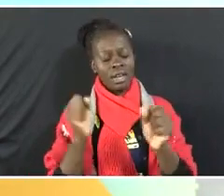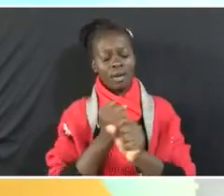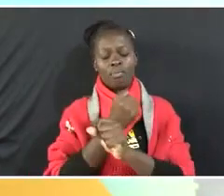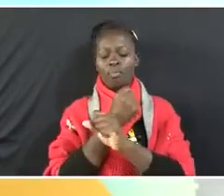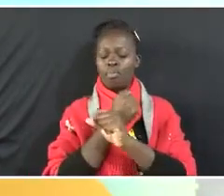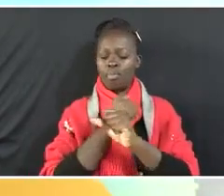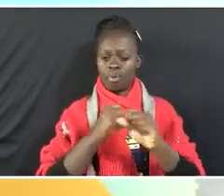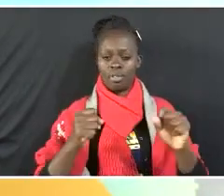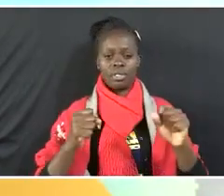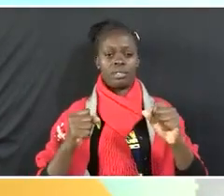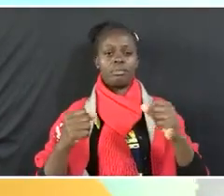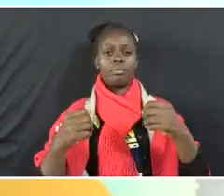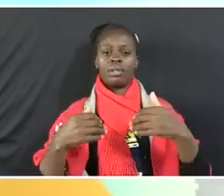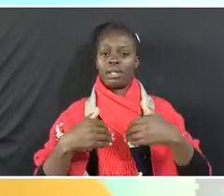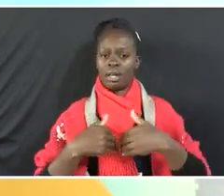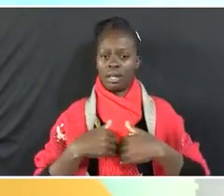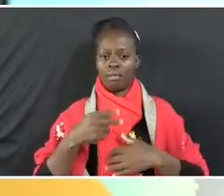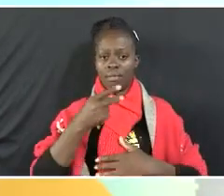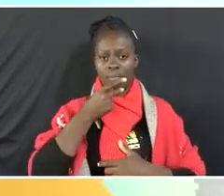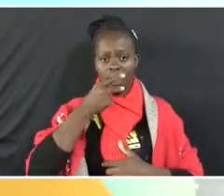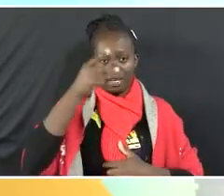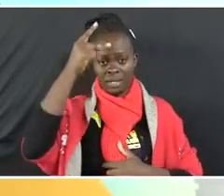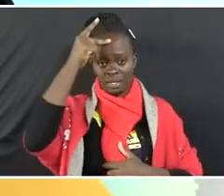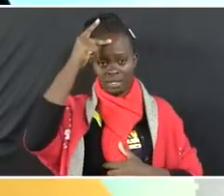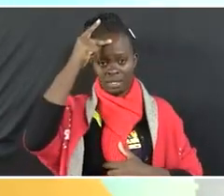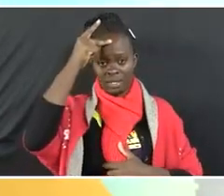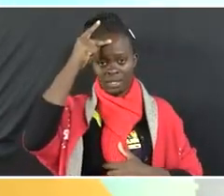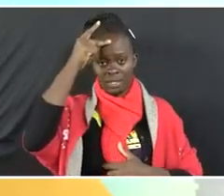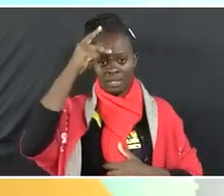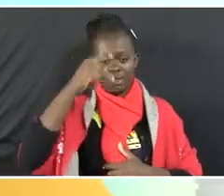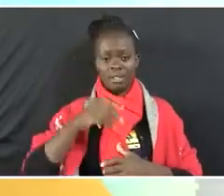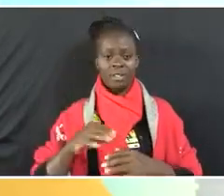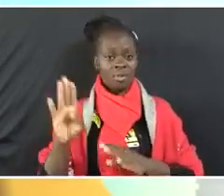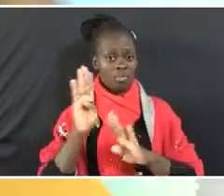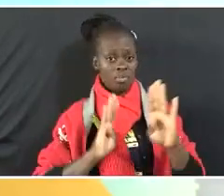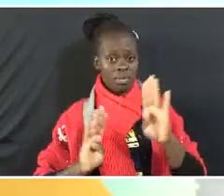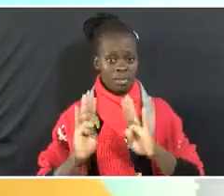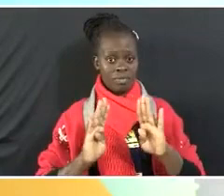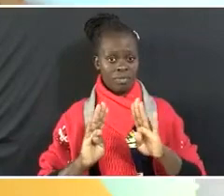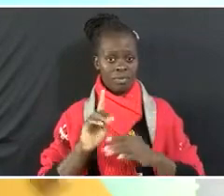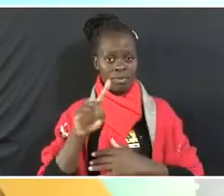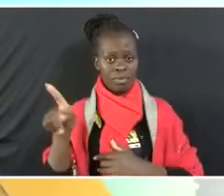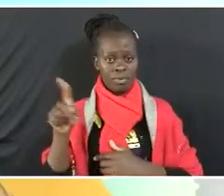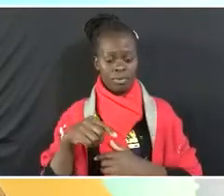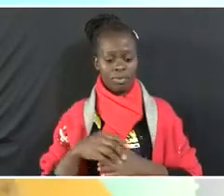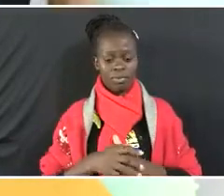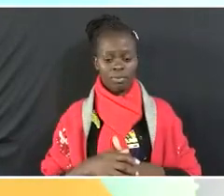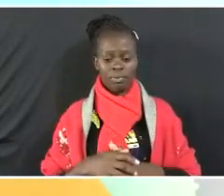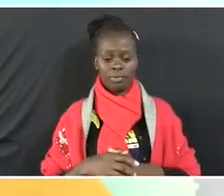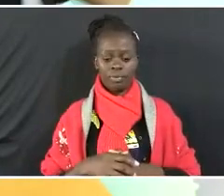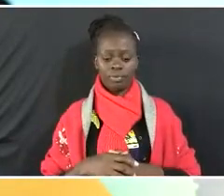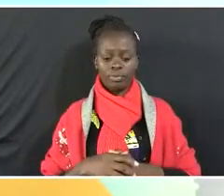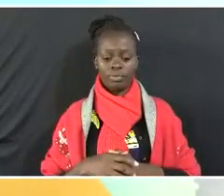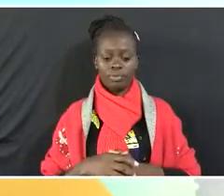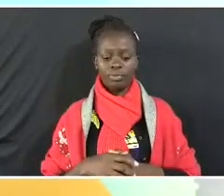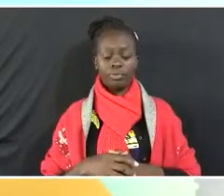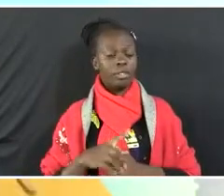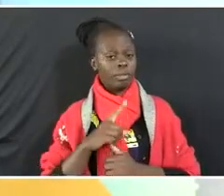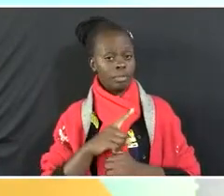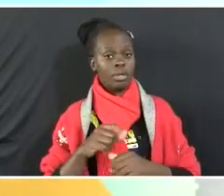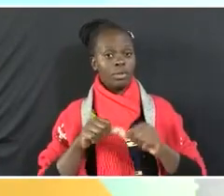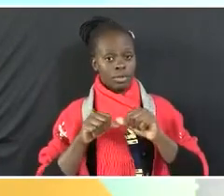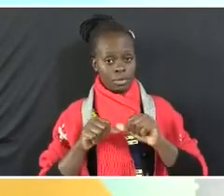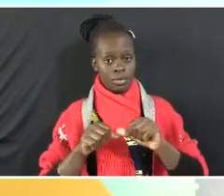this, I've said, if you listen to the recordings online, you will hear me say this thing several times. So I'm even bored of repeating